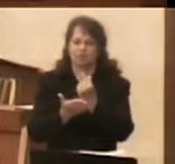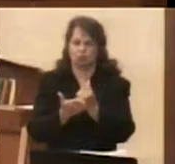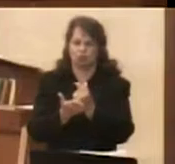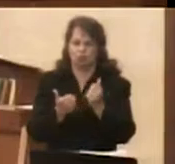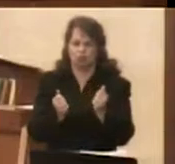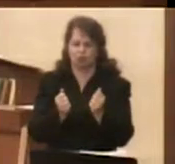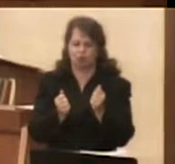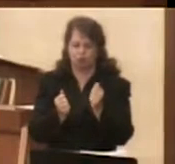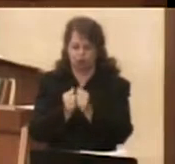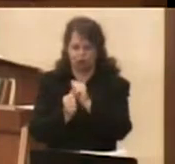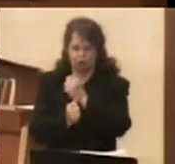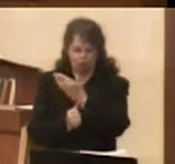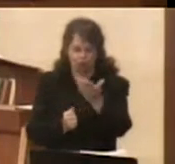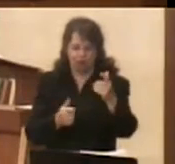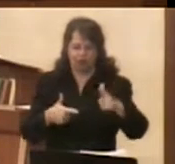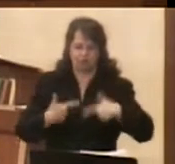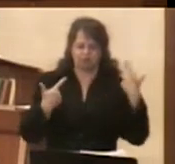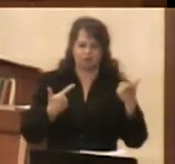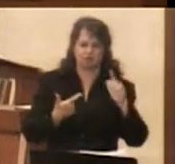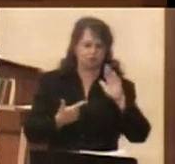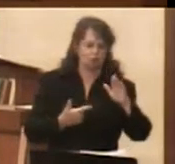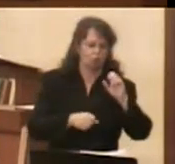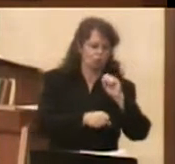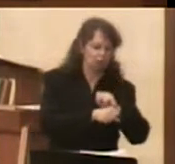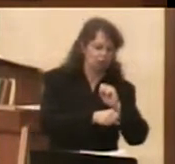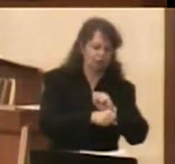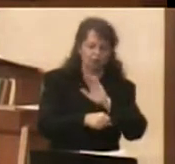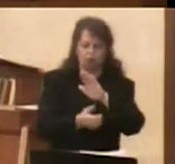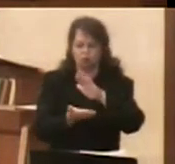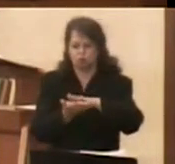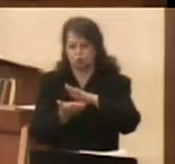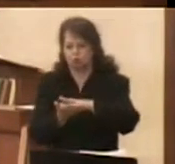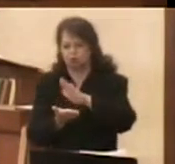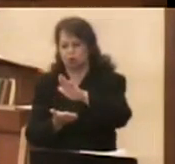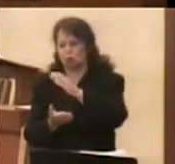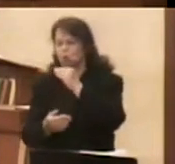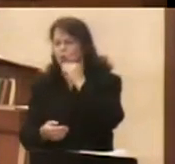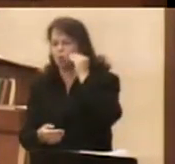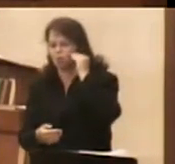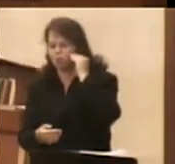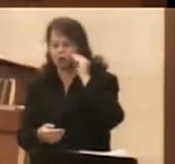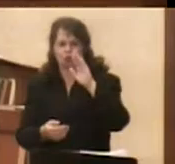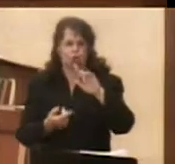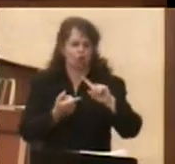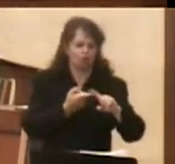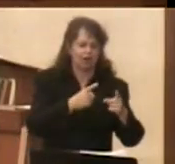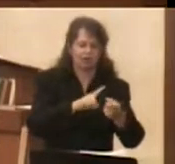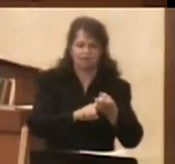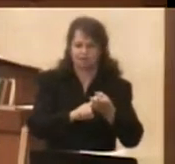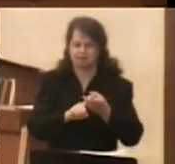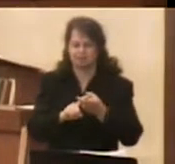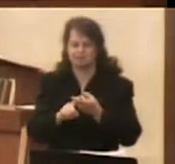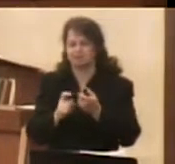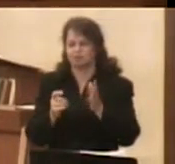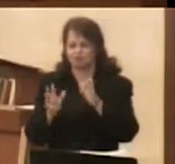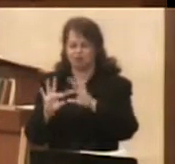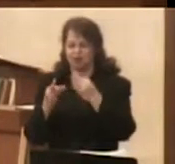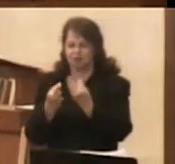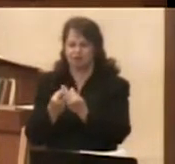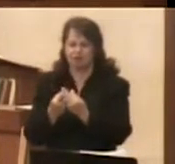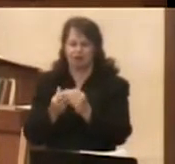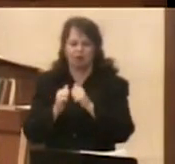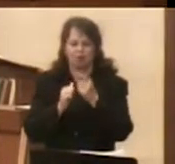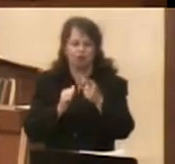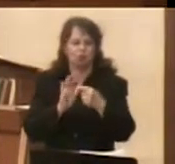your workplace, in your schools, in your home, among your friendships, the ways in which you seek to live out this